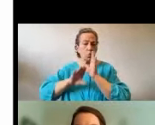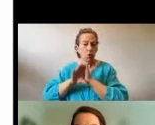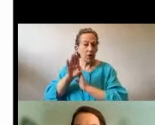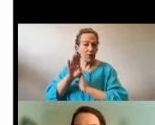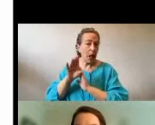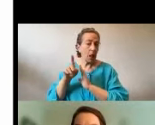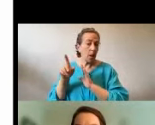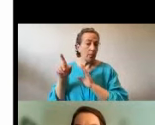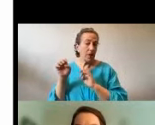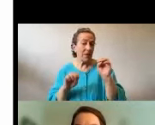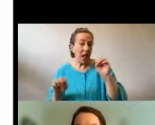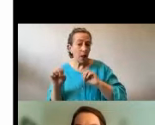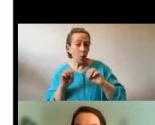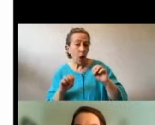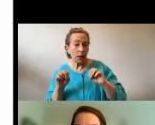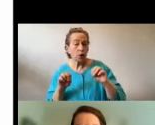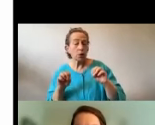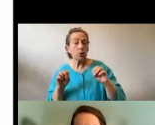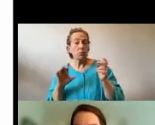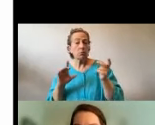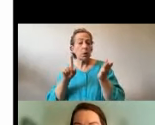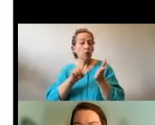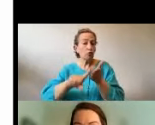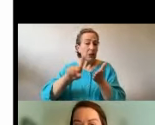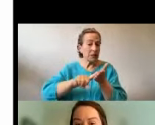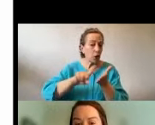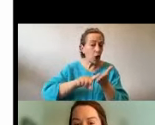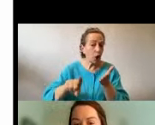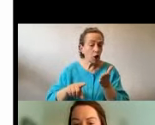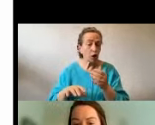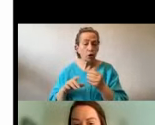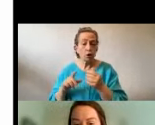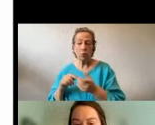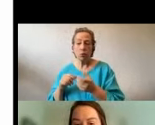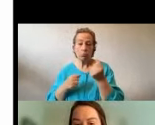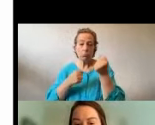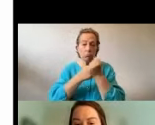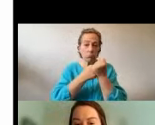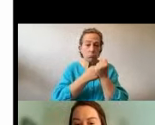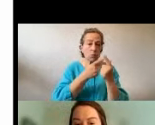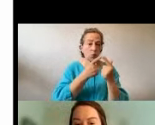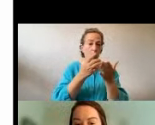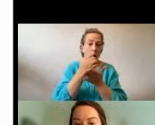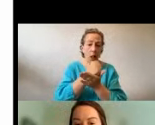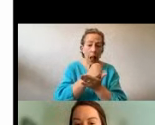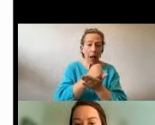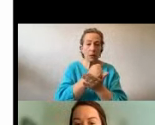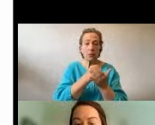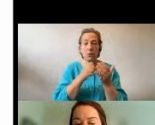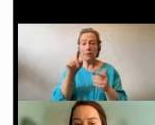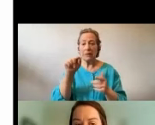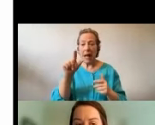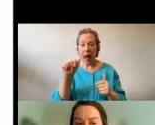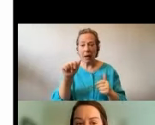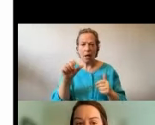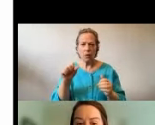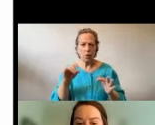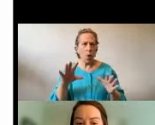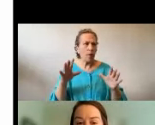evaluations, conducting the research, helping you to collect and align data along the way. So it's the where else do you start?